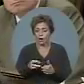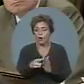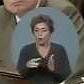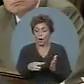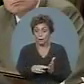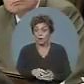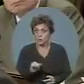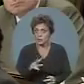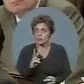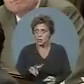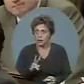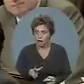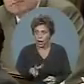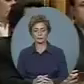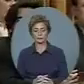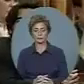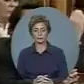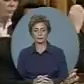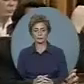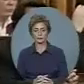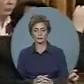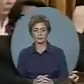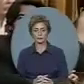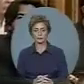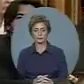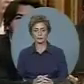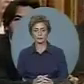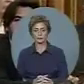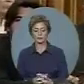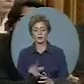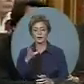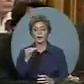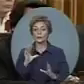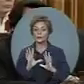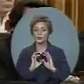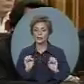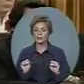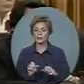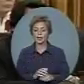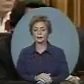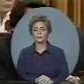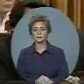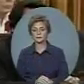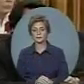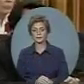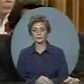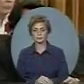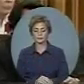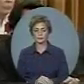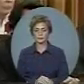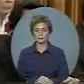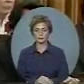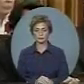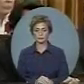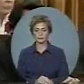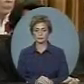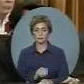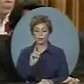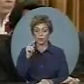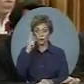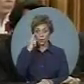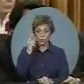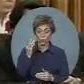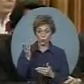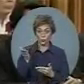Afghan government to ensure that they are corrected. Mr. Speaker, this government was told by their own officials that